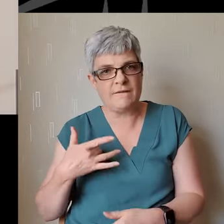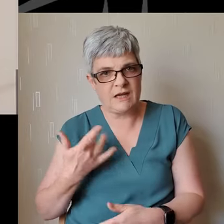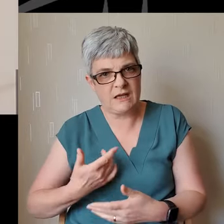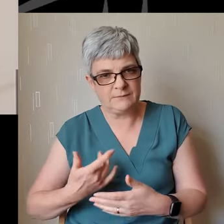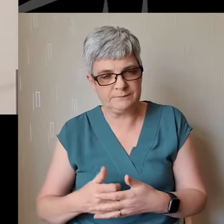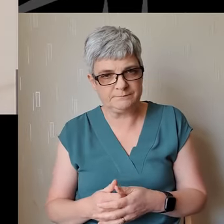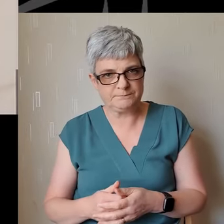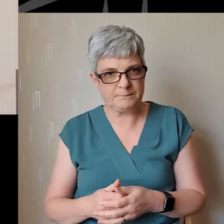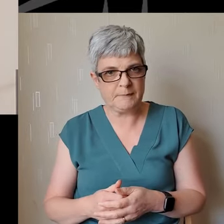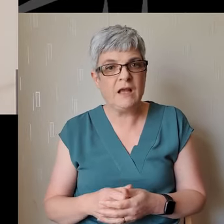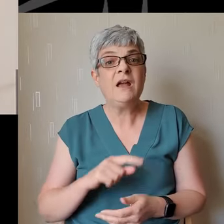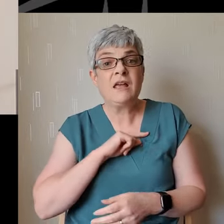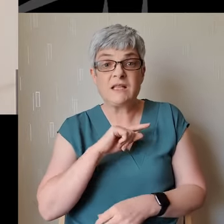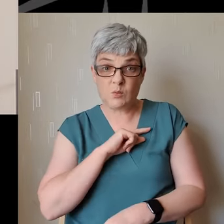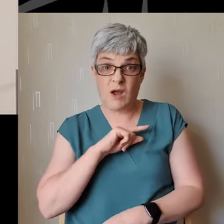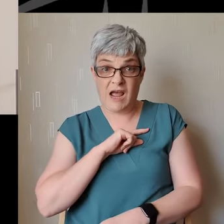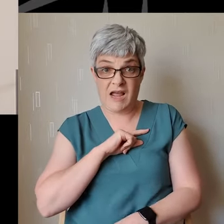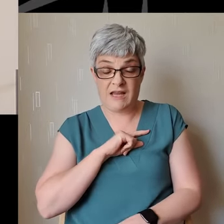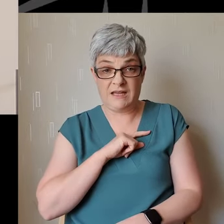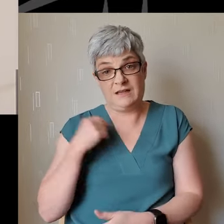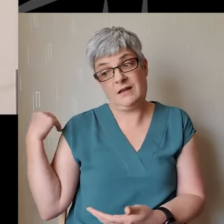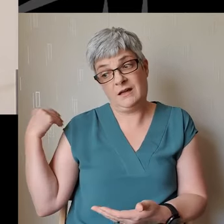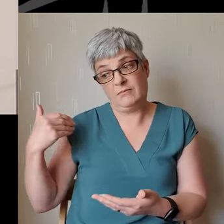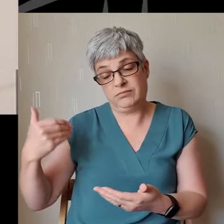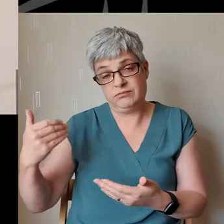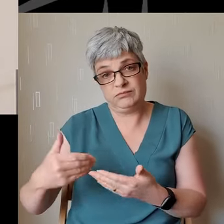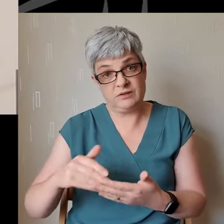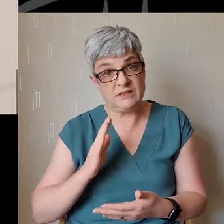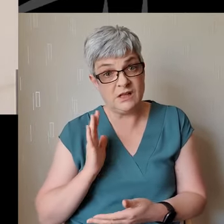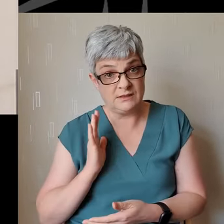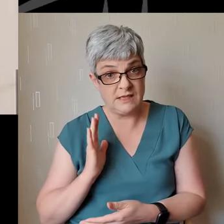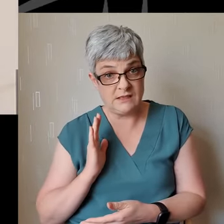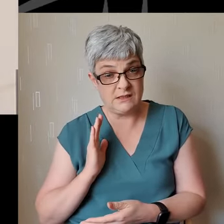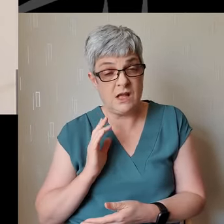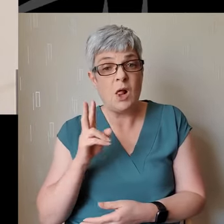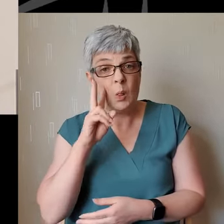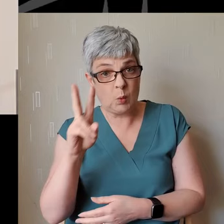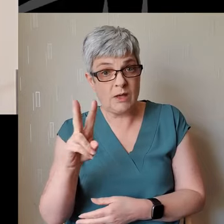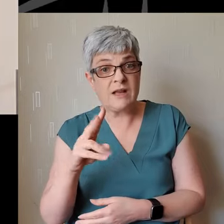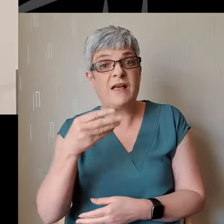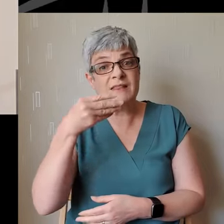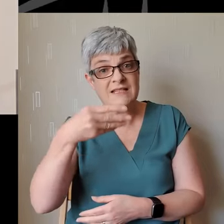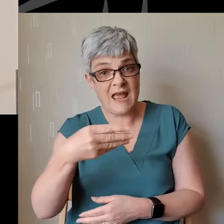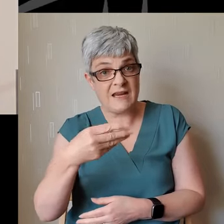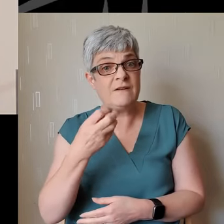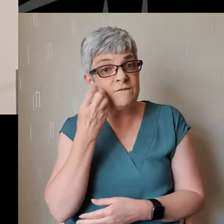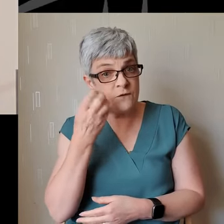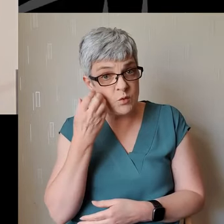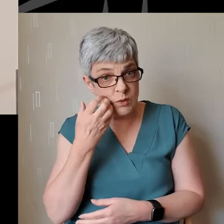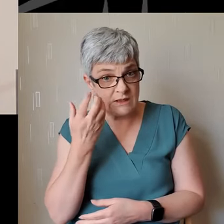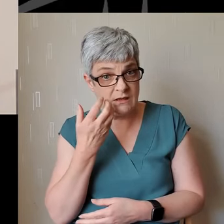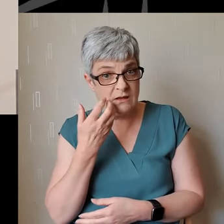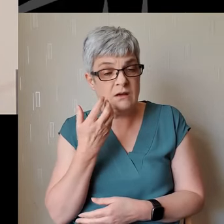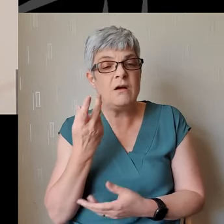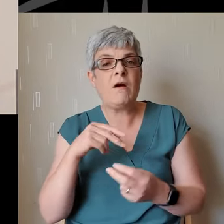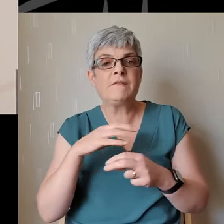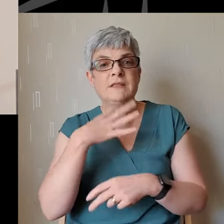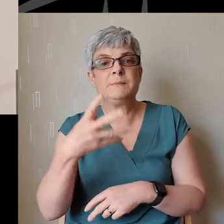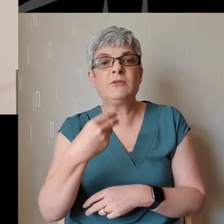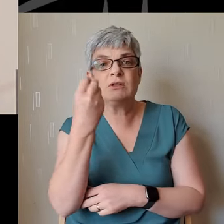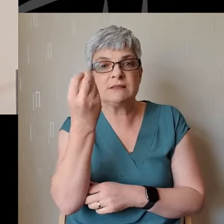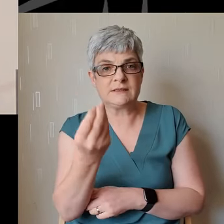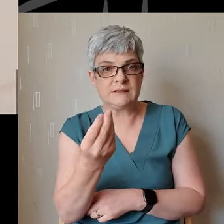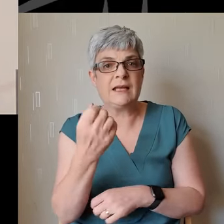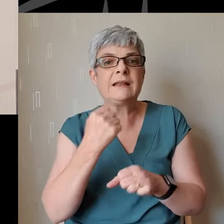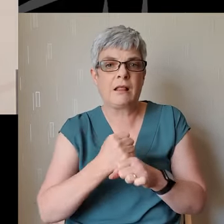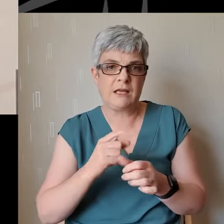Now, that's one reason why we're spending these Sundays looking at the nine fruit of the Spirit that Paul mentions in Galatians 5 in the